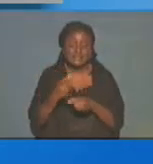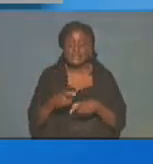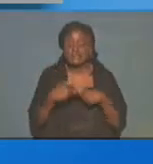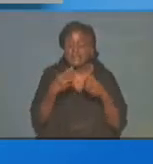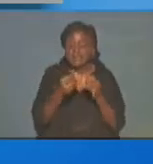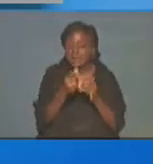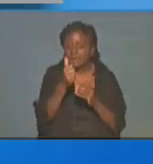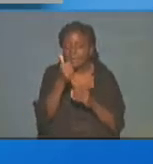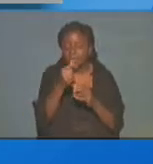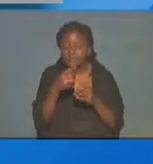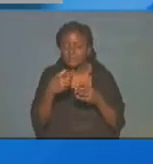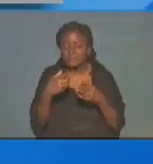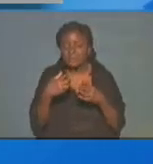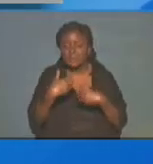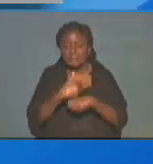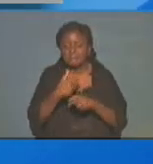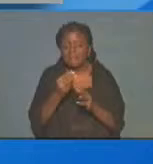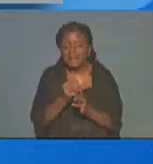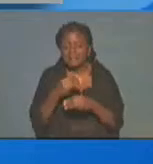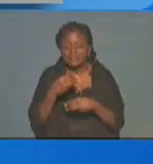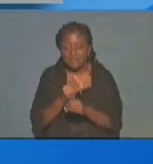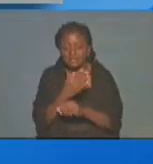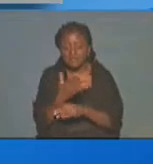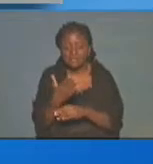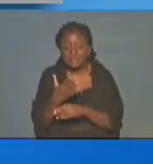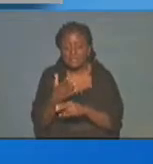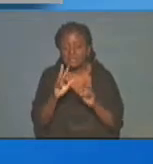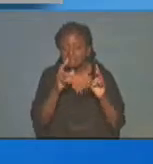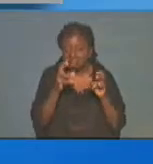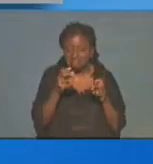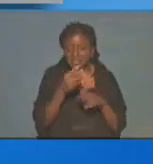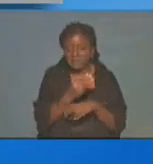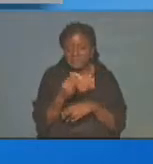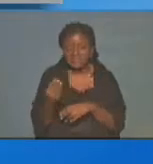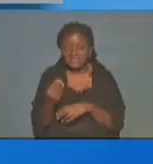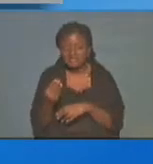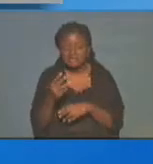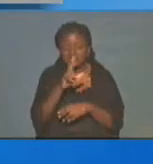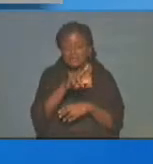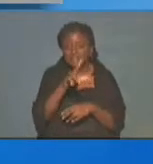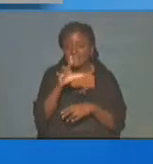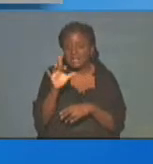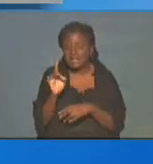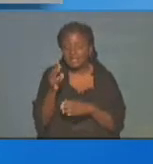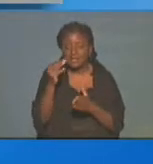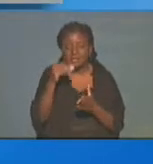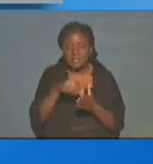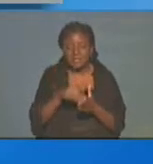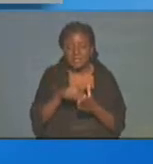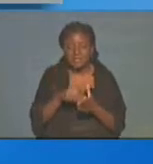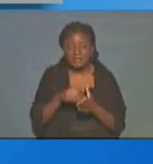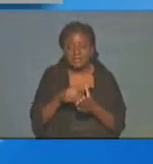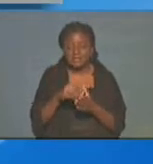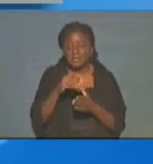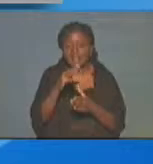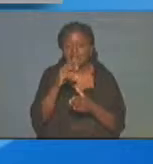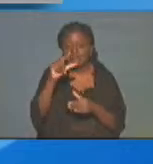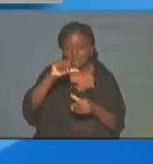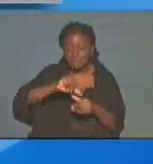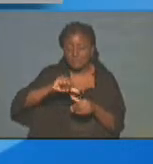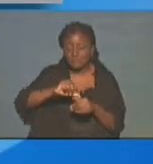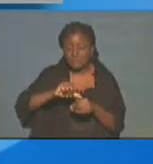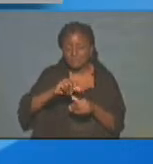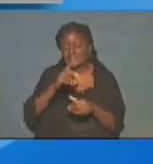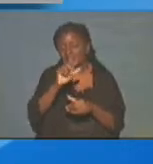most, manufactured goods, mainly classified by materials at $38 million, mineral fuels, lubricants and related materials